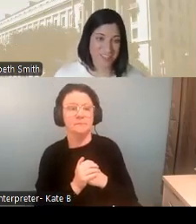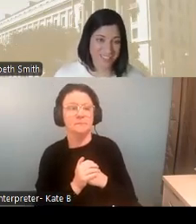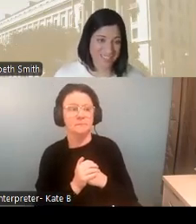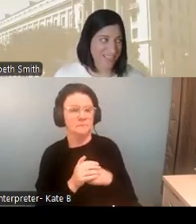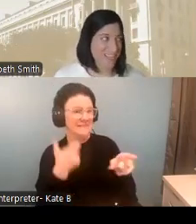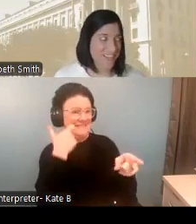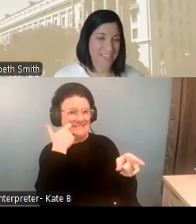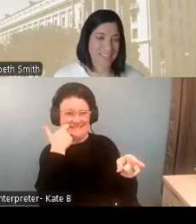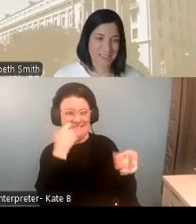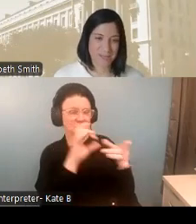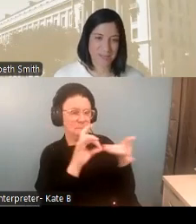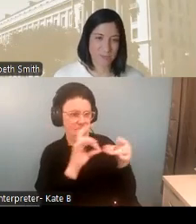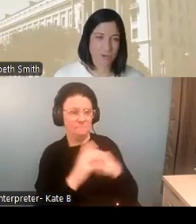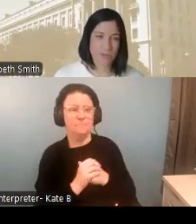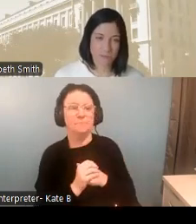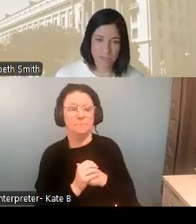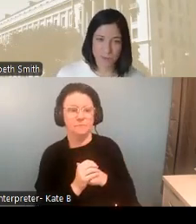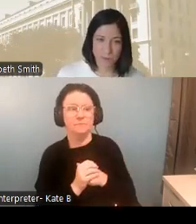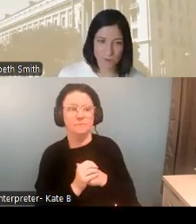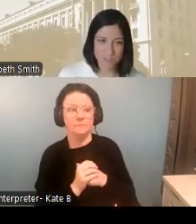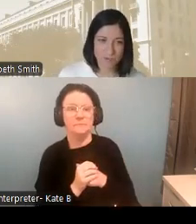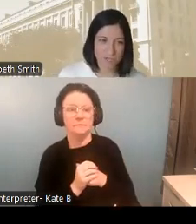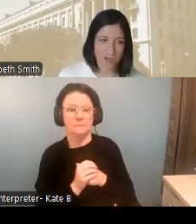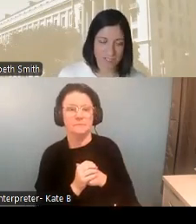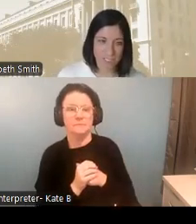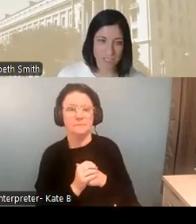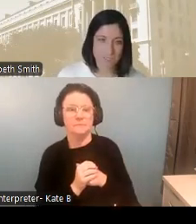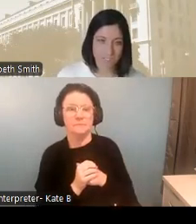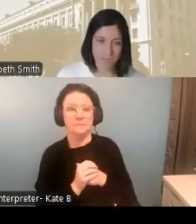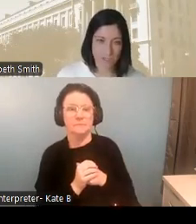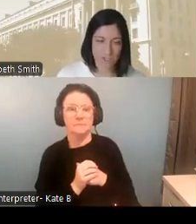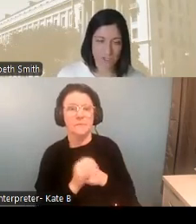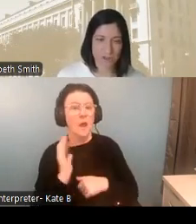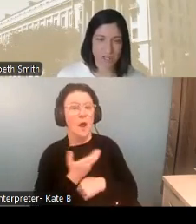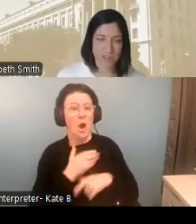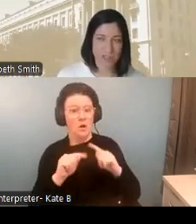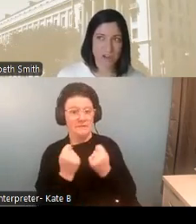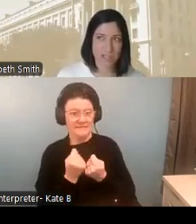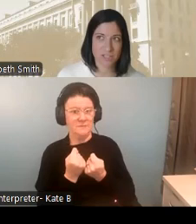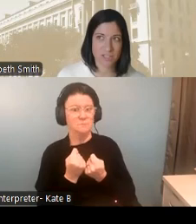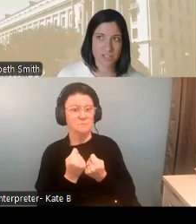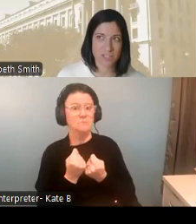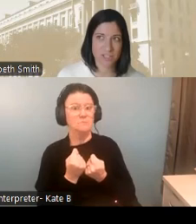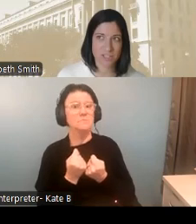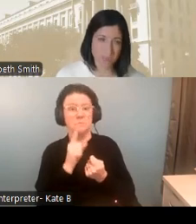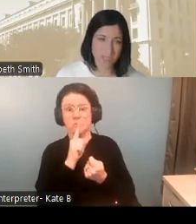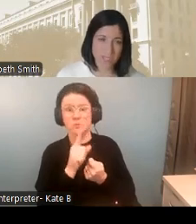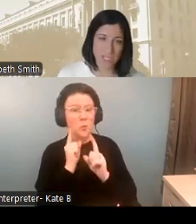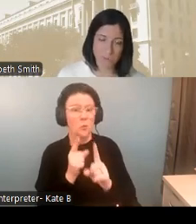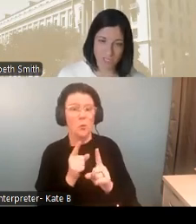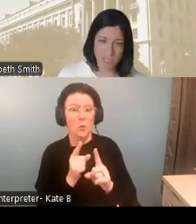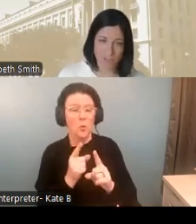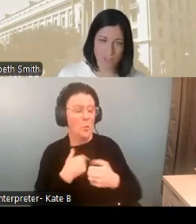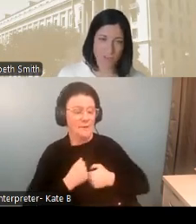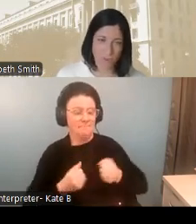Marie just said, I think that one of the big goals of the audit team is to make sure that there is transparency